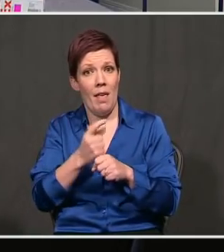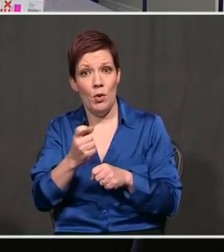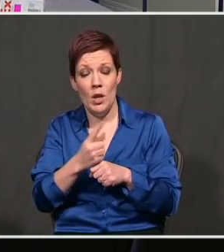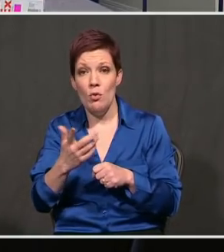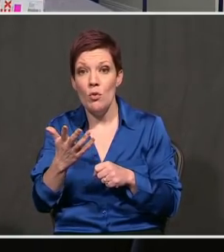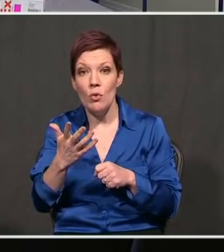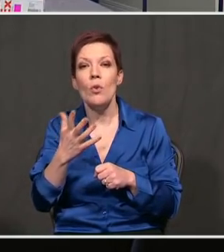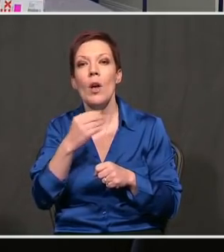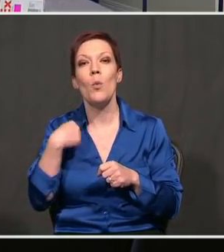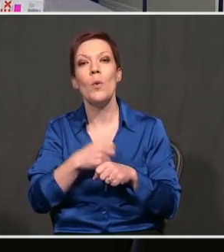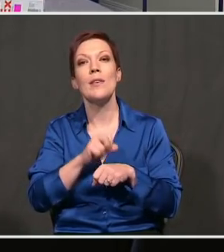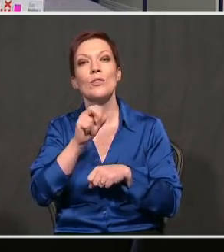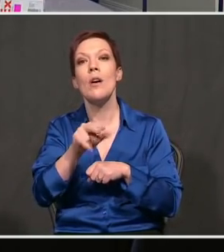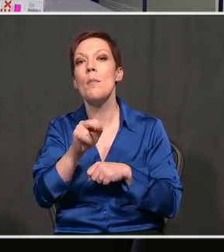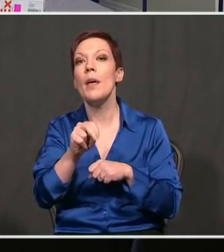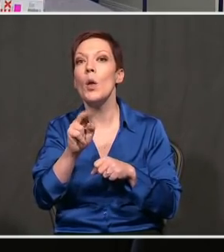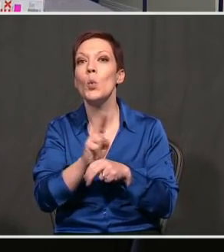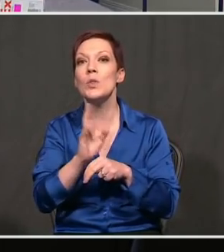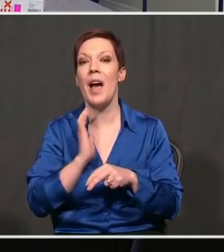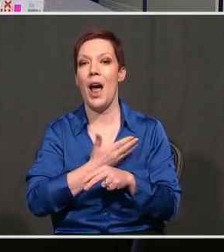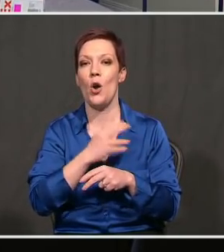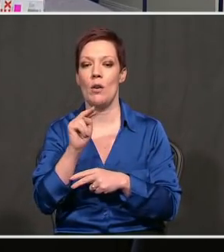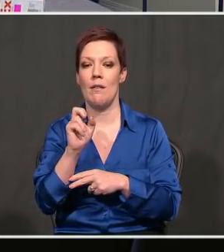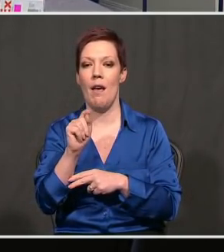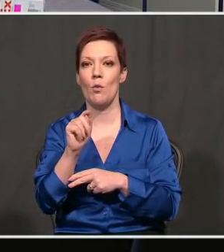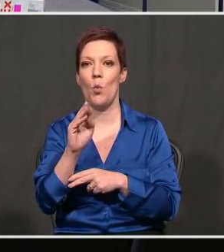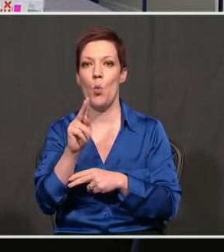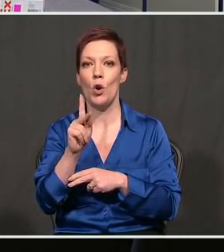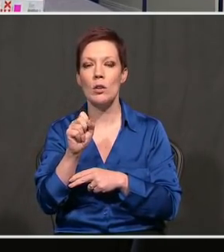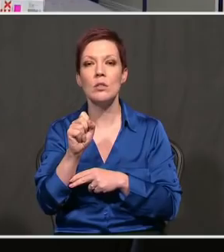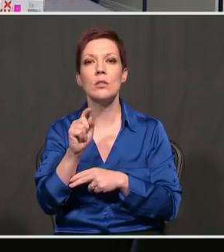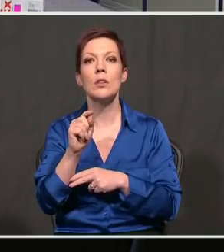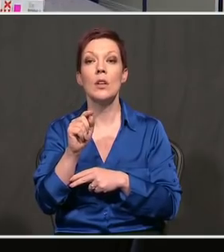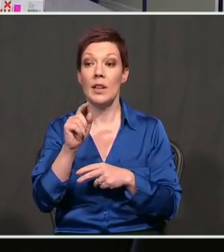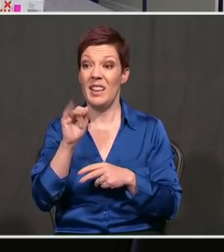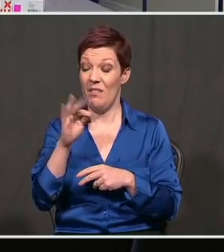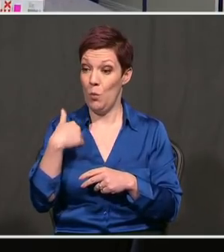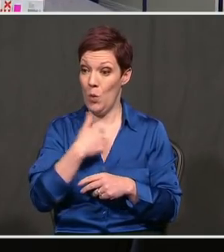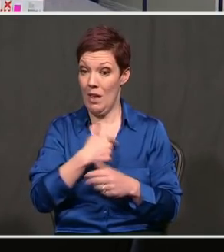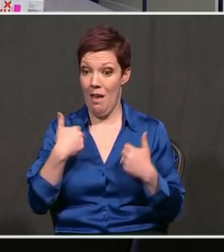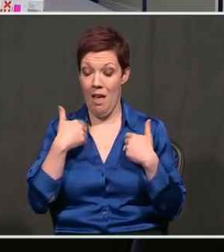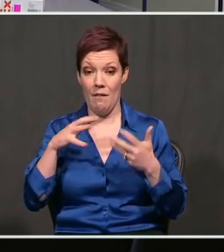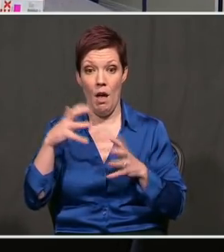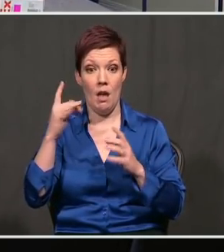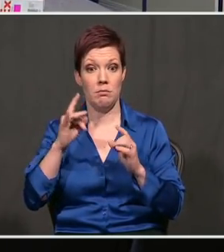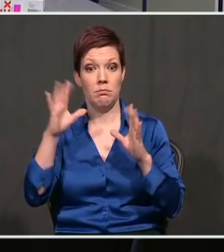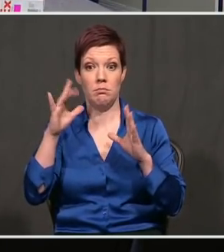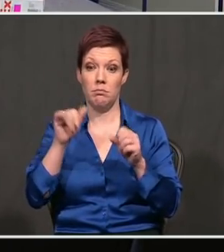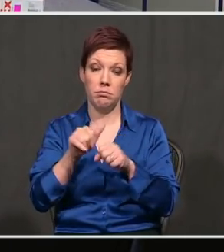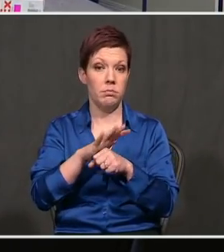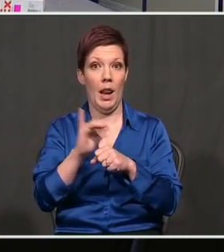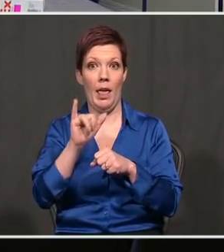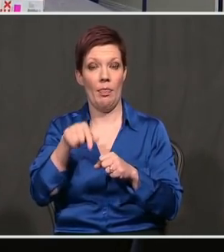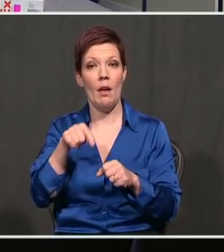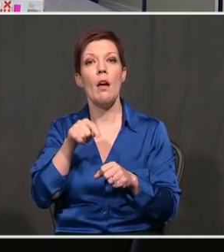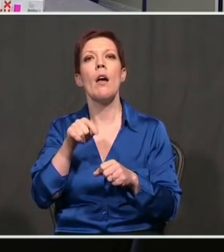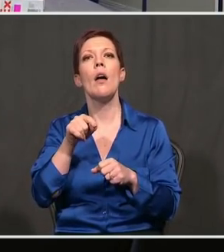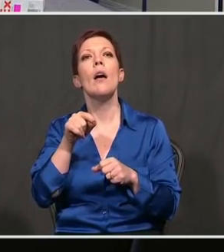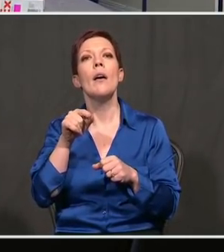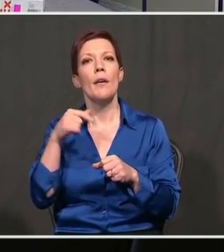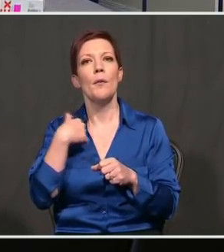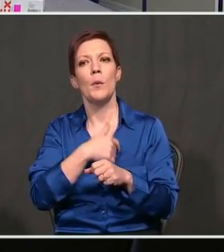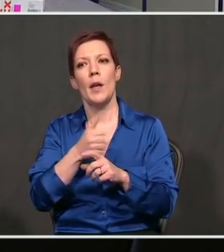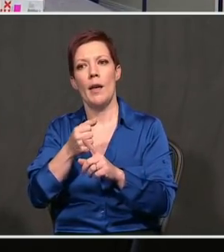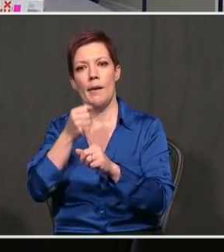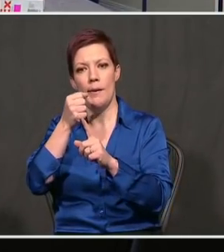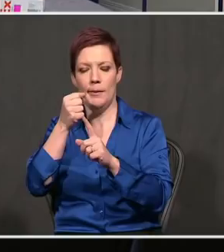into action and use our networks in times of disaster relief and deliver for good, as we like to say at FedEx, into affected